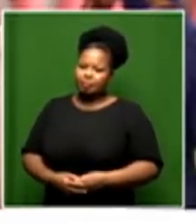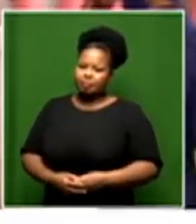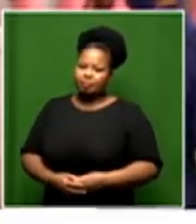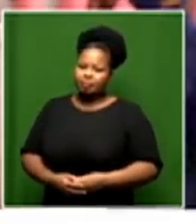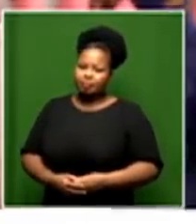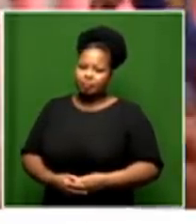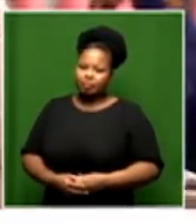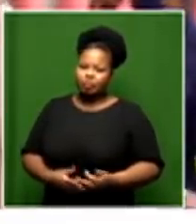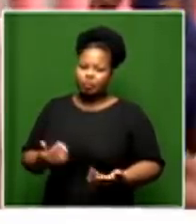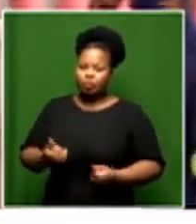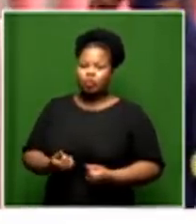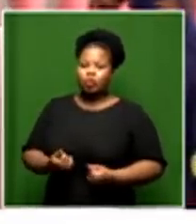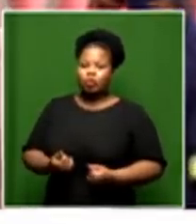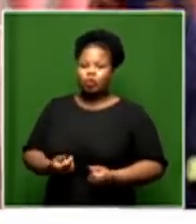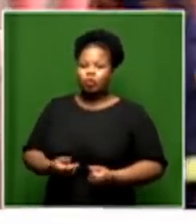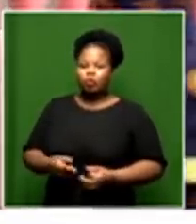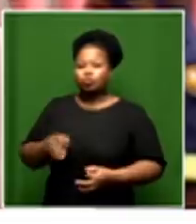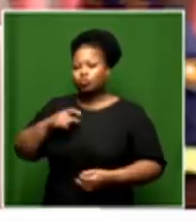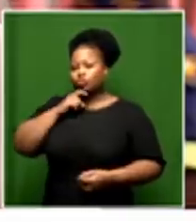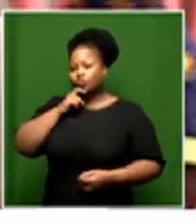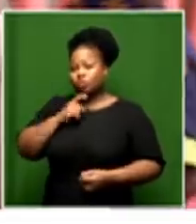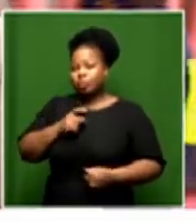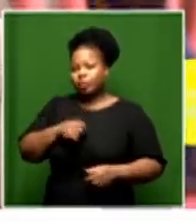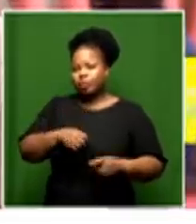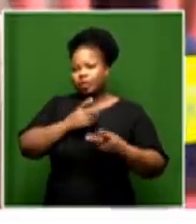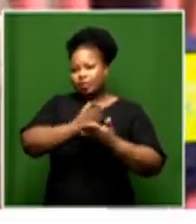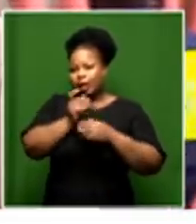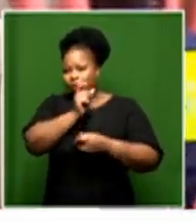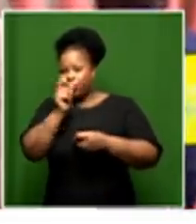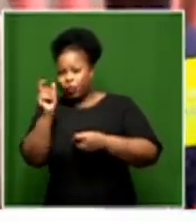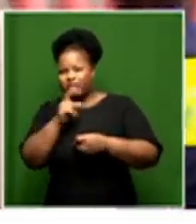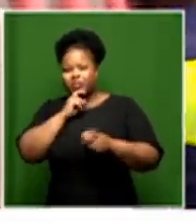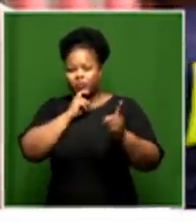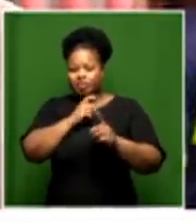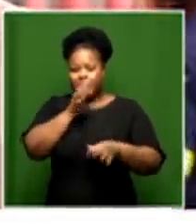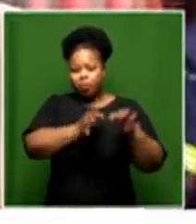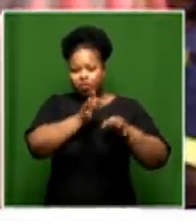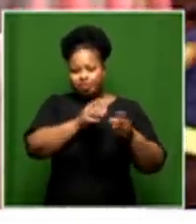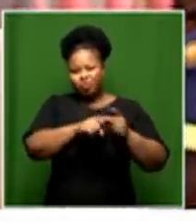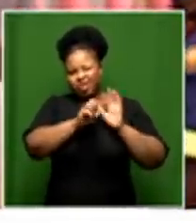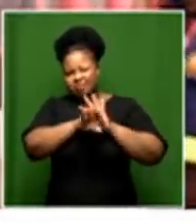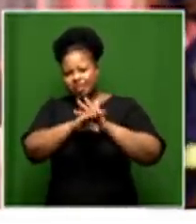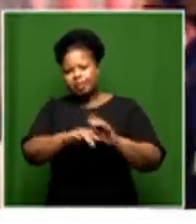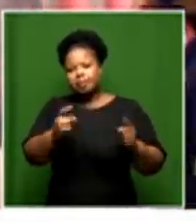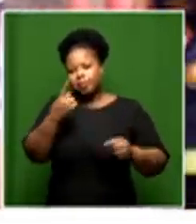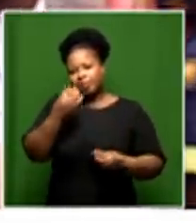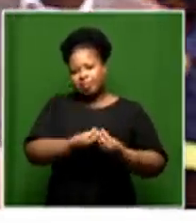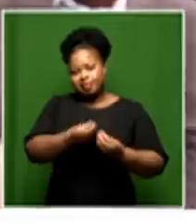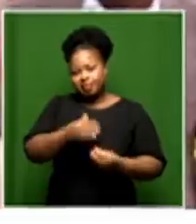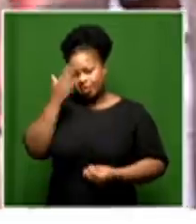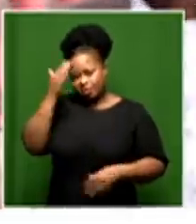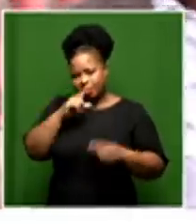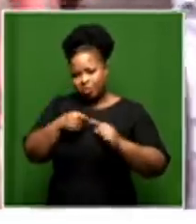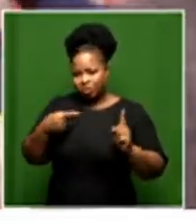not to borrow some phrase that are used in politics and in media. But one thing that I know about him is one guy who